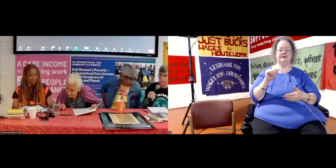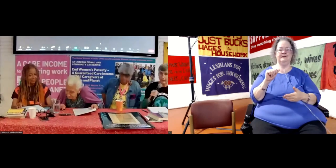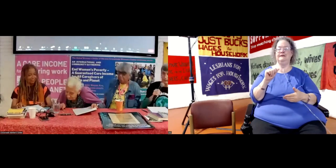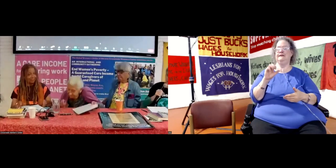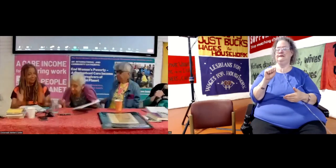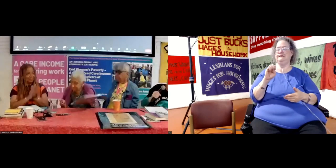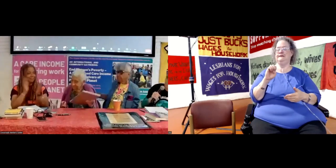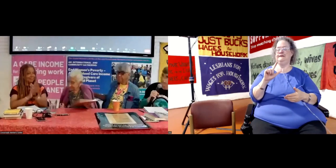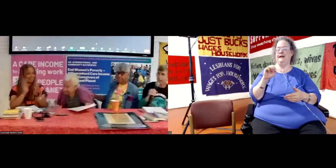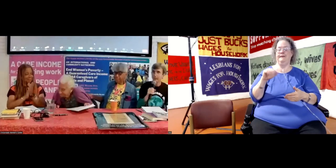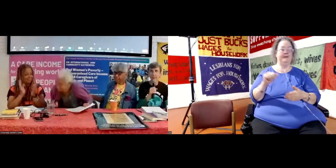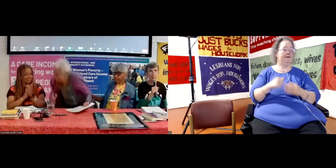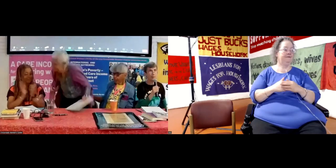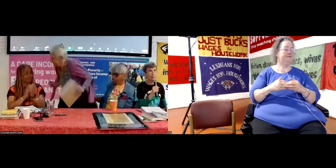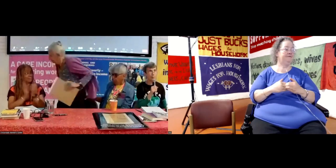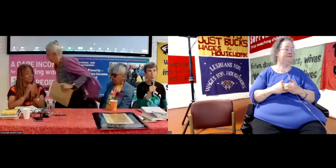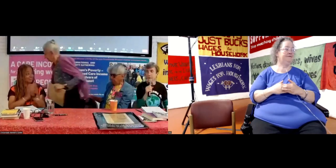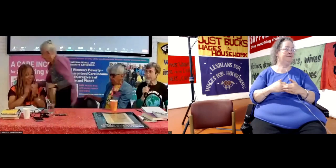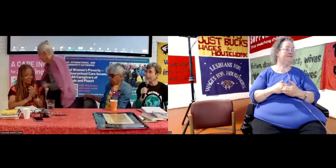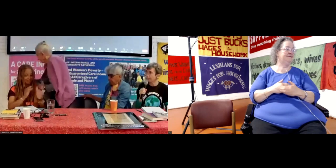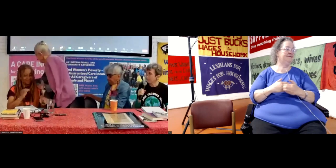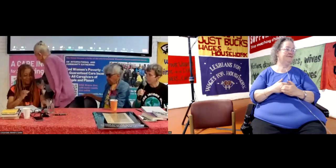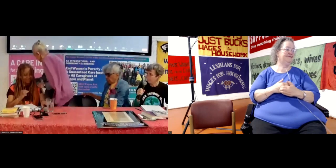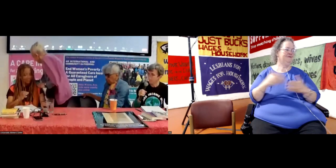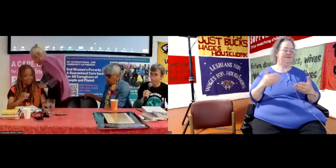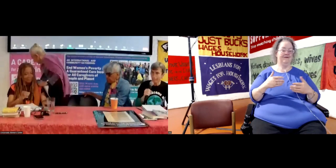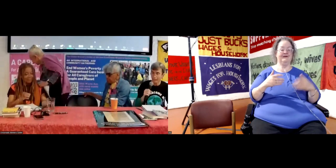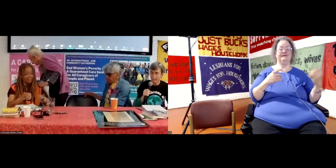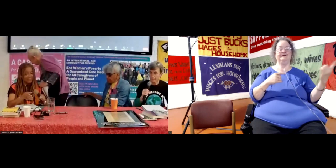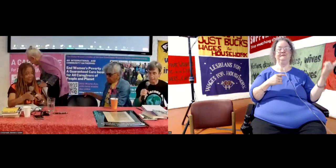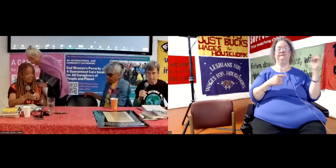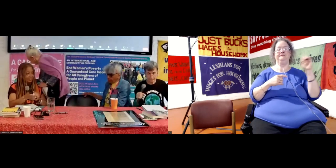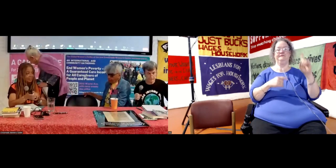take the mic, I think. Yeah, big round of applause for Selma.